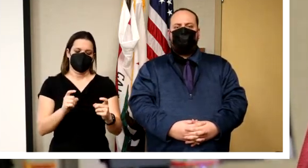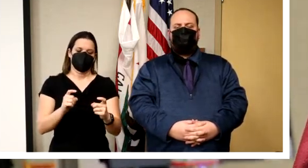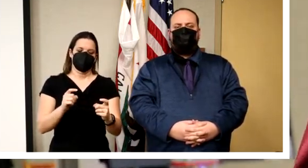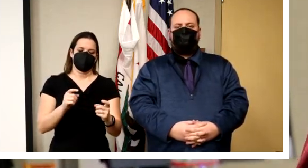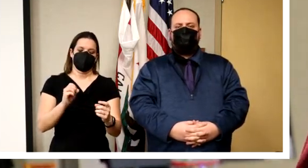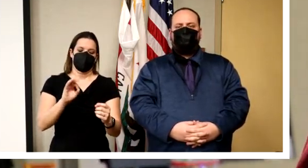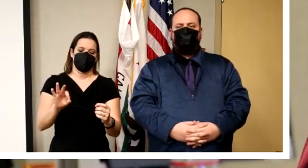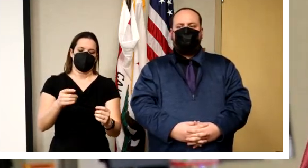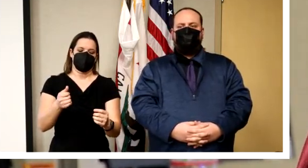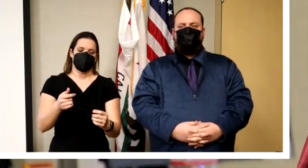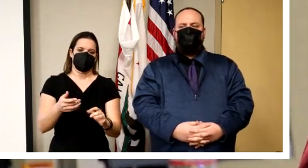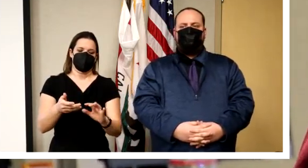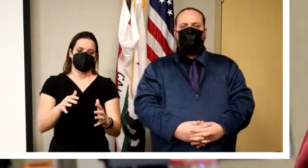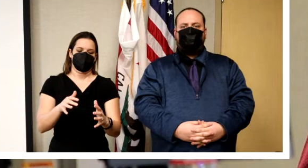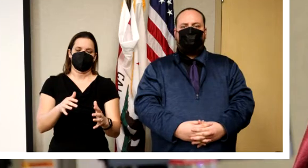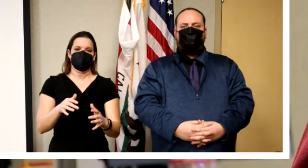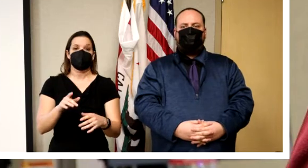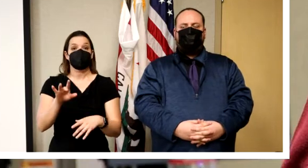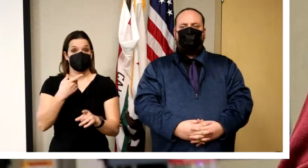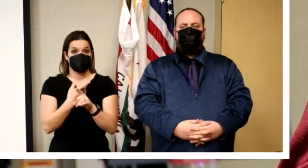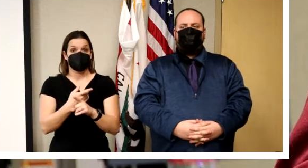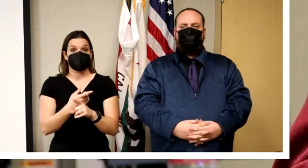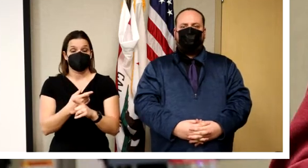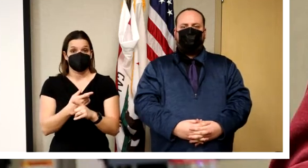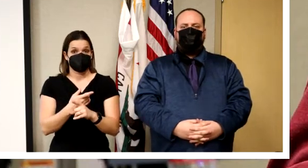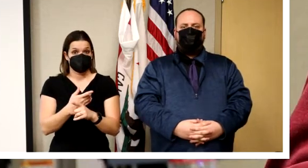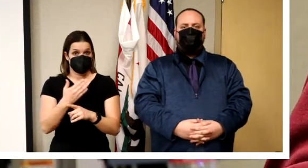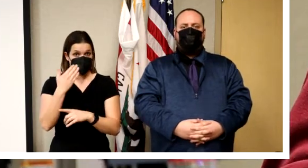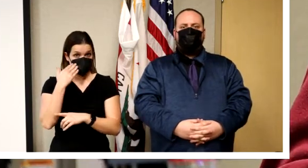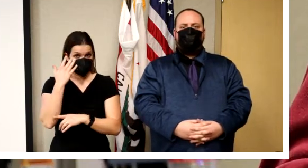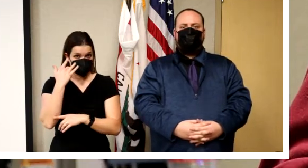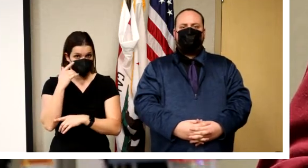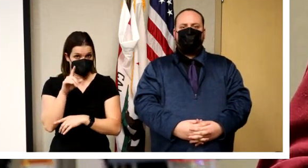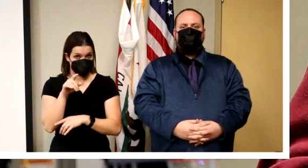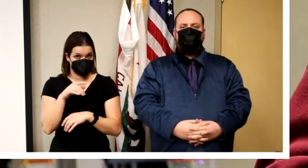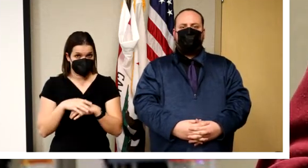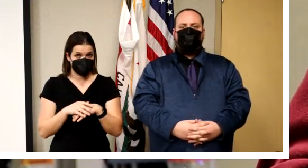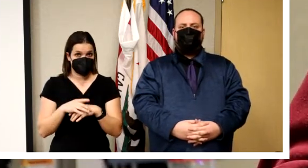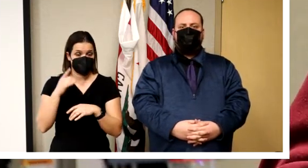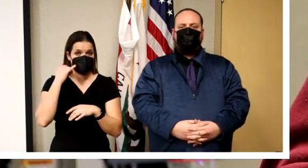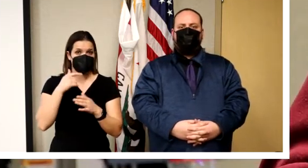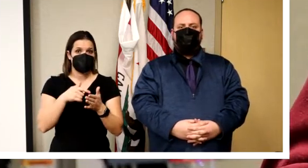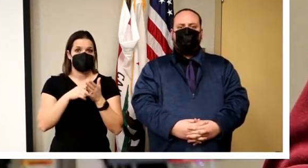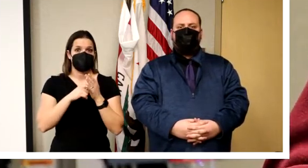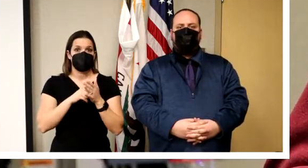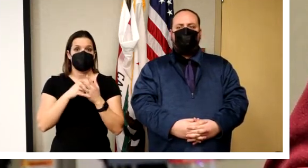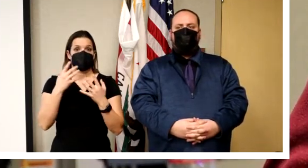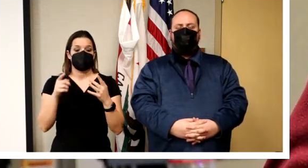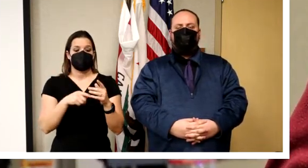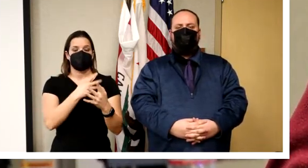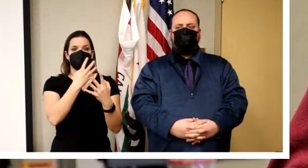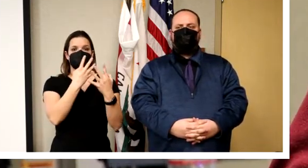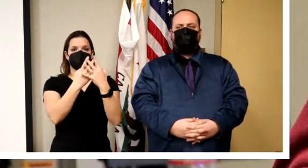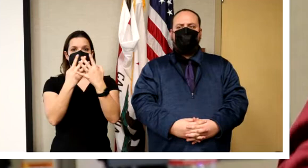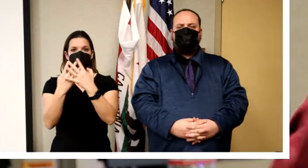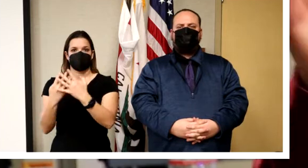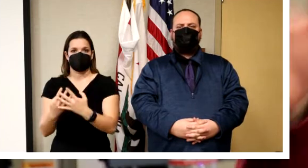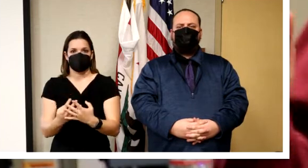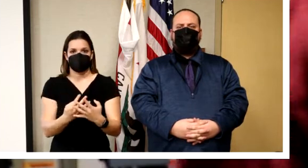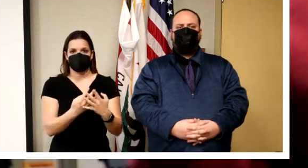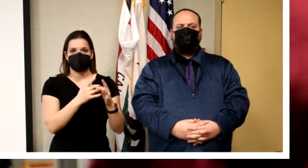off. And you would be right, and I'll tell you why. California requires that the incarcerated population that is